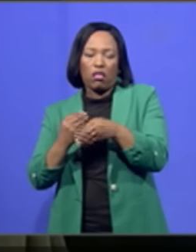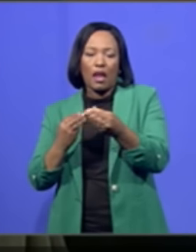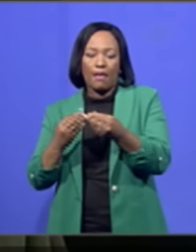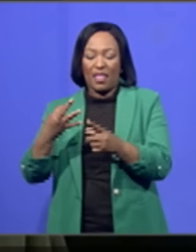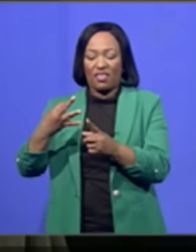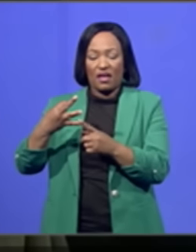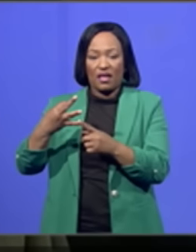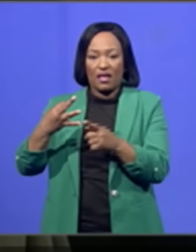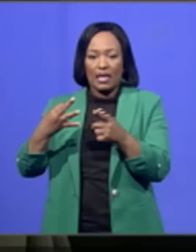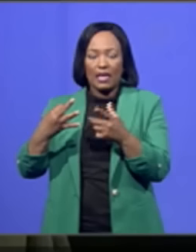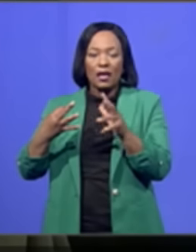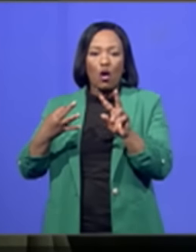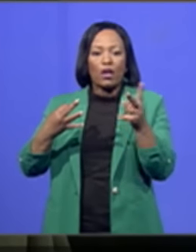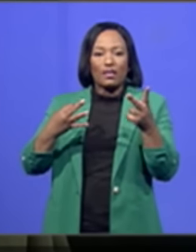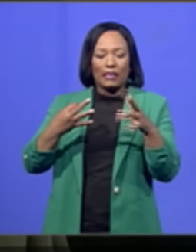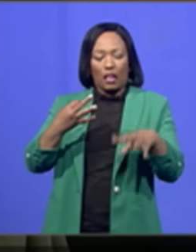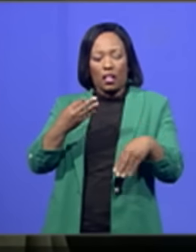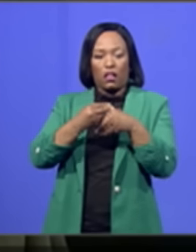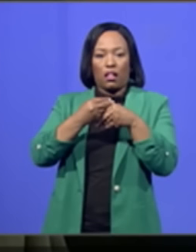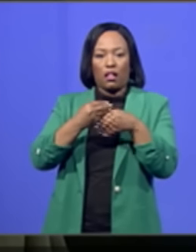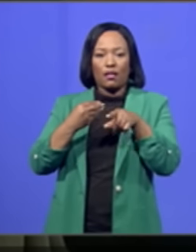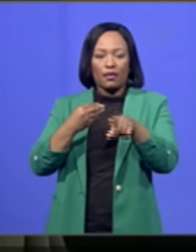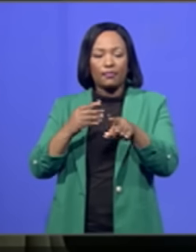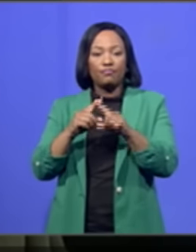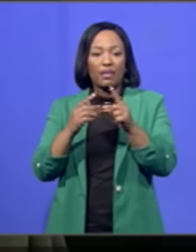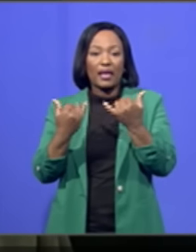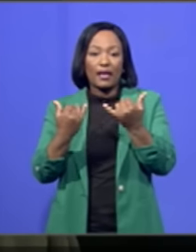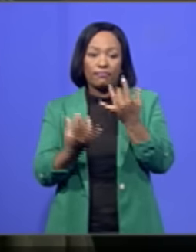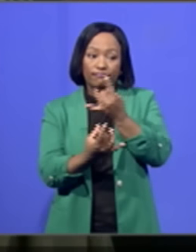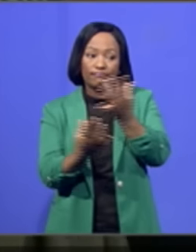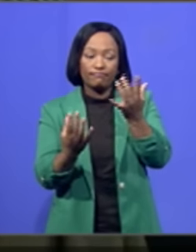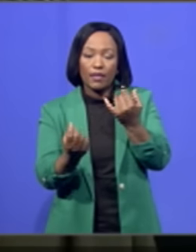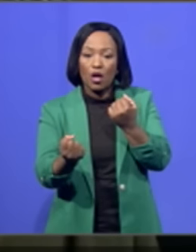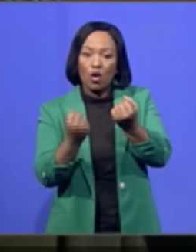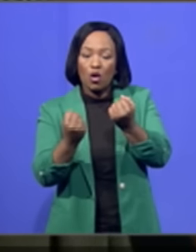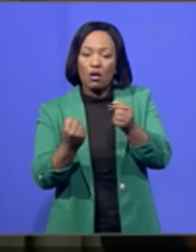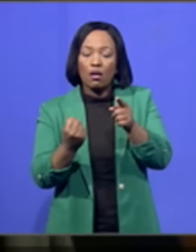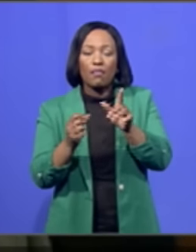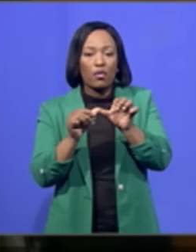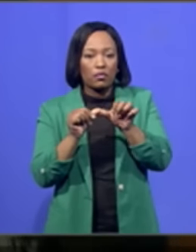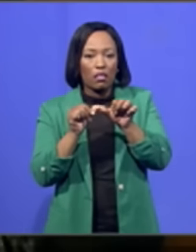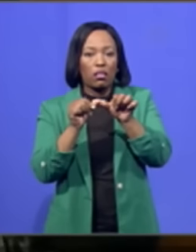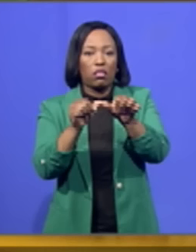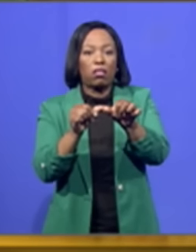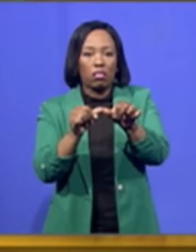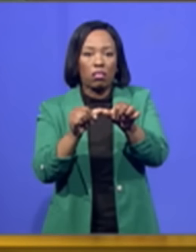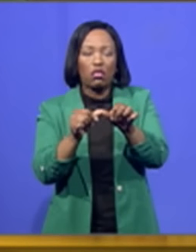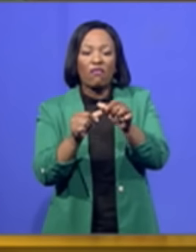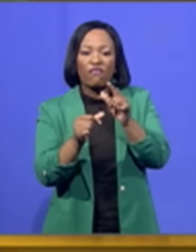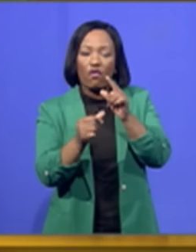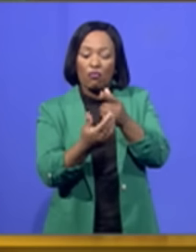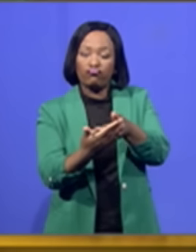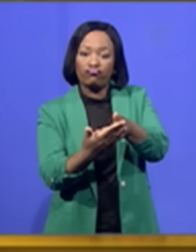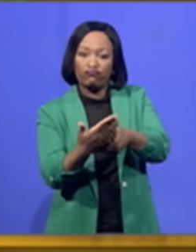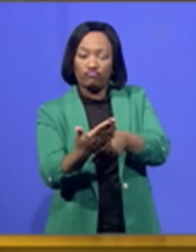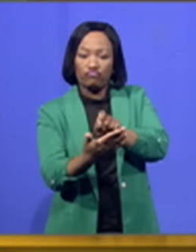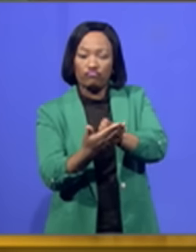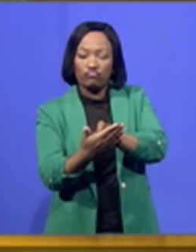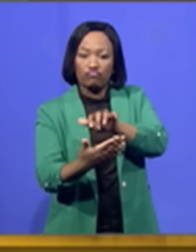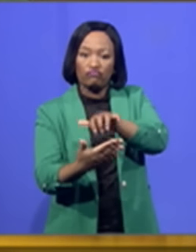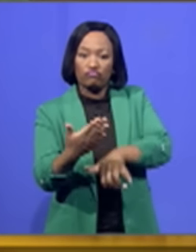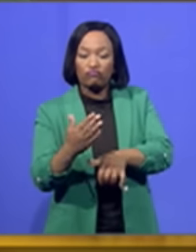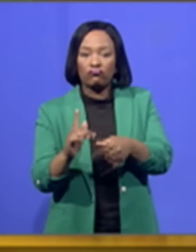alternative charge, and I can indicate to the court that I intend to proceed by way of affidavit. Mogotlwe o tateditšwe la